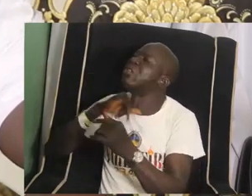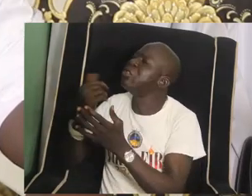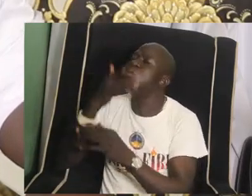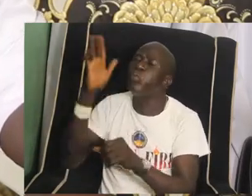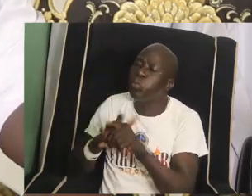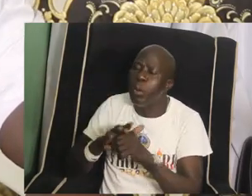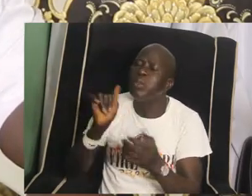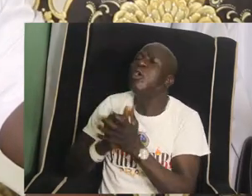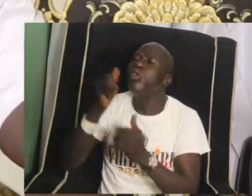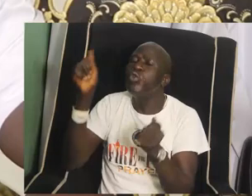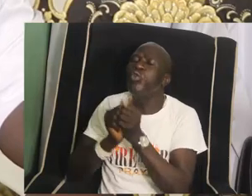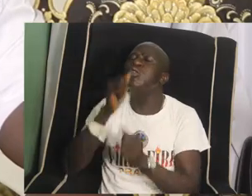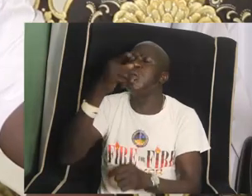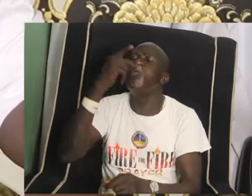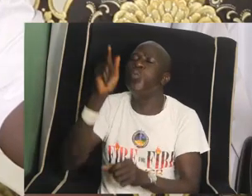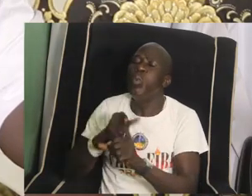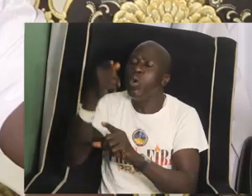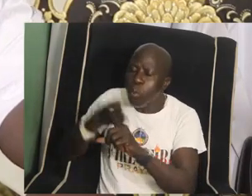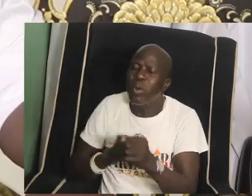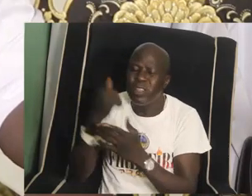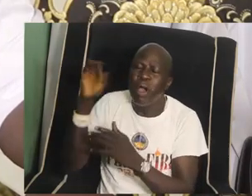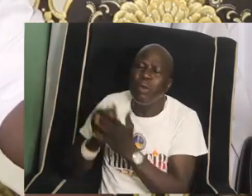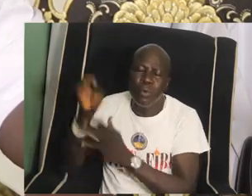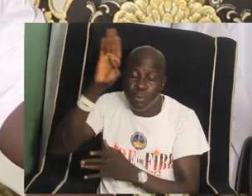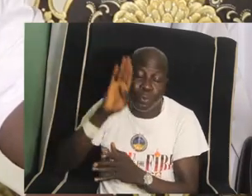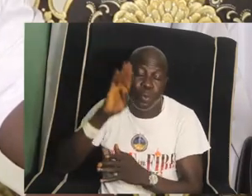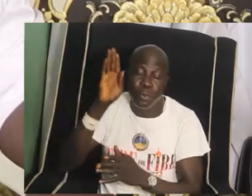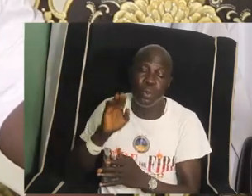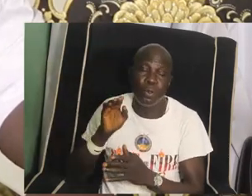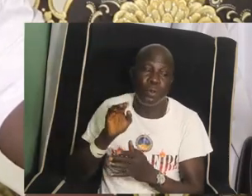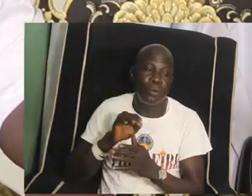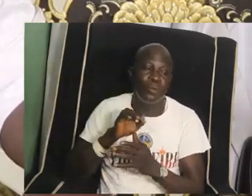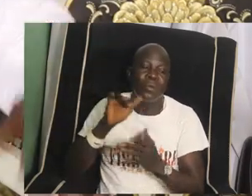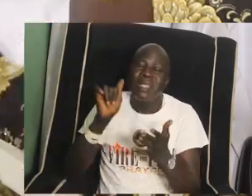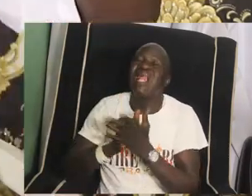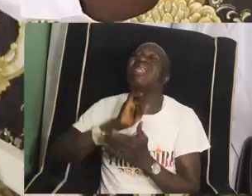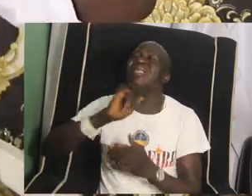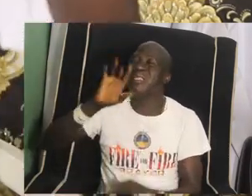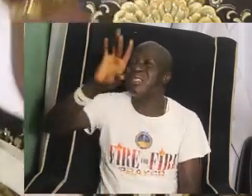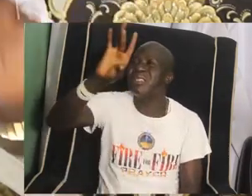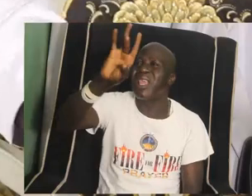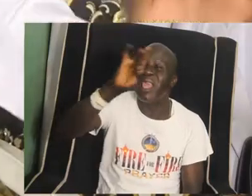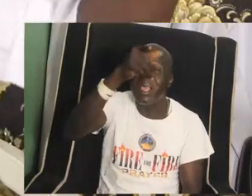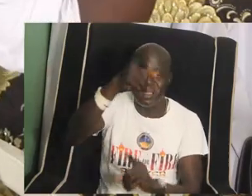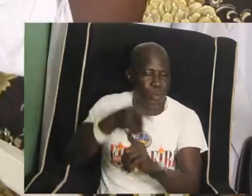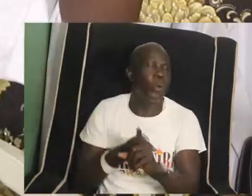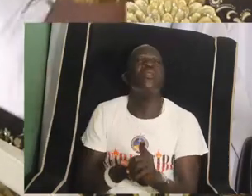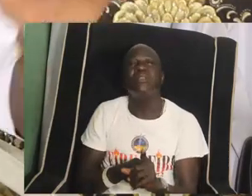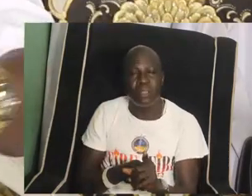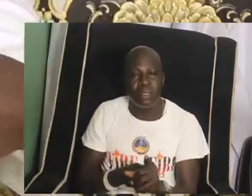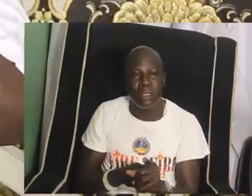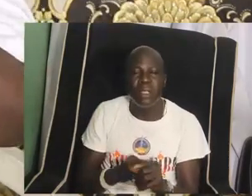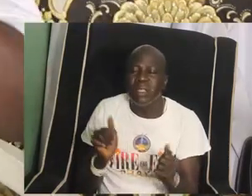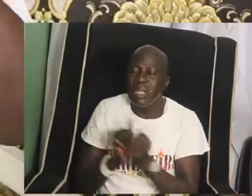promise. Osu wo lo so ateyori. Mother success. Osu bulu. The mother born. Ti se osu kejo. Ti se osu kejo. Which is the 8th month.